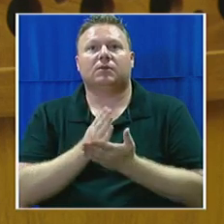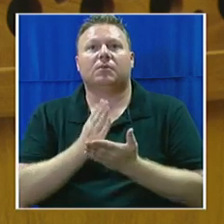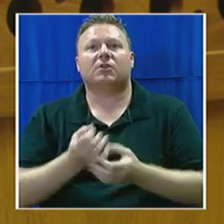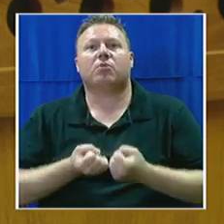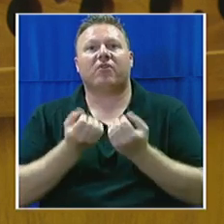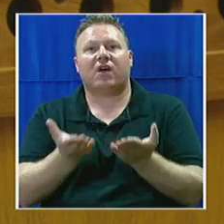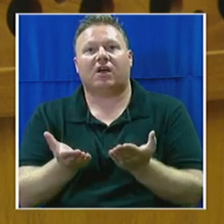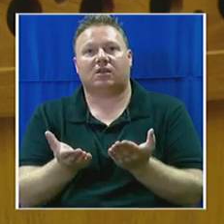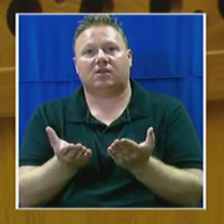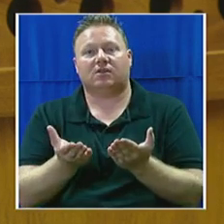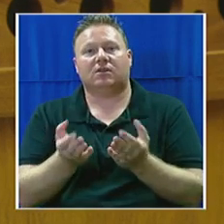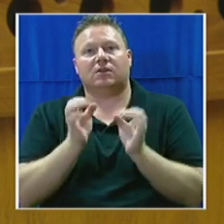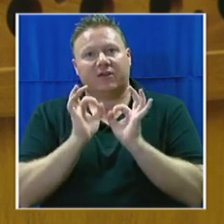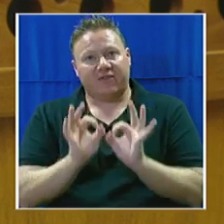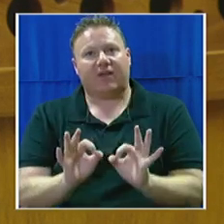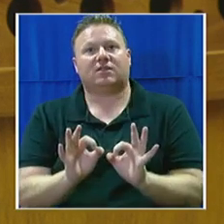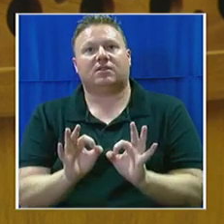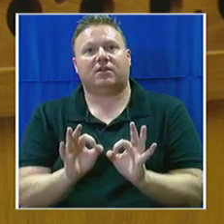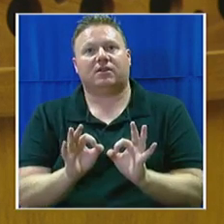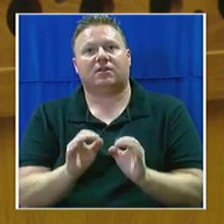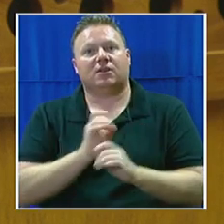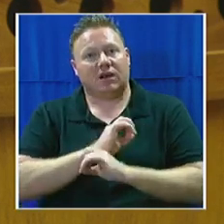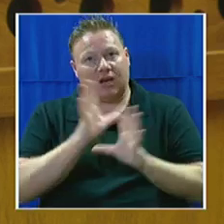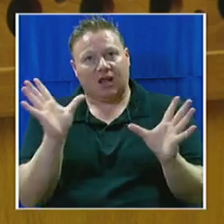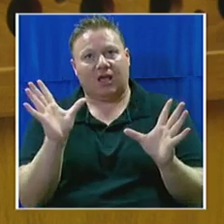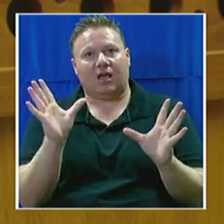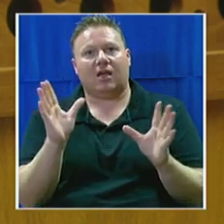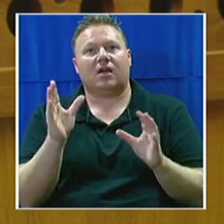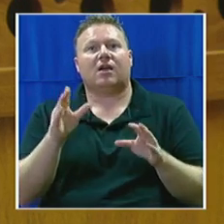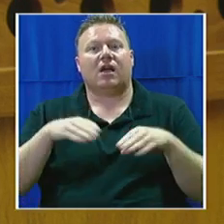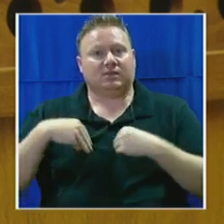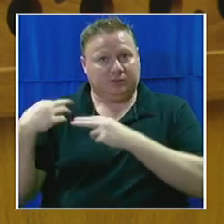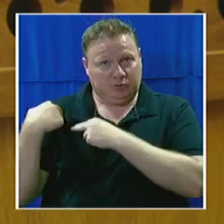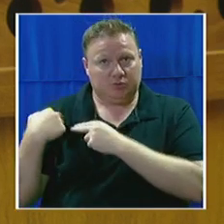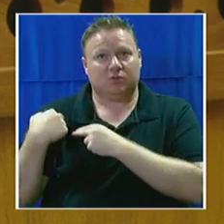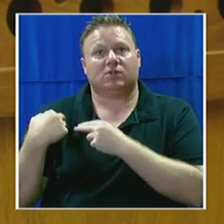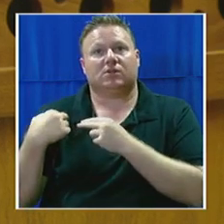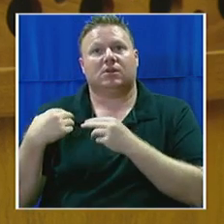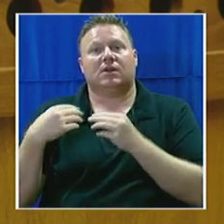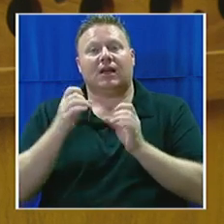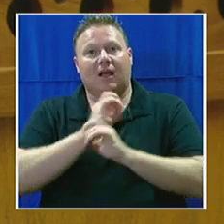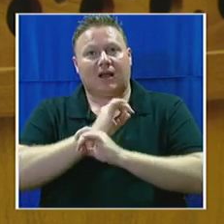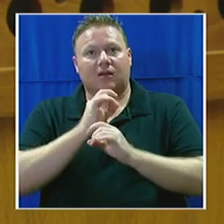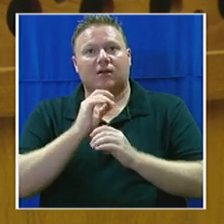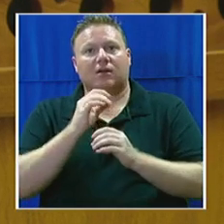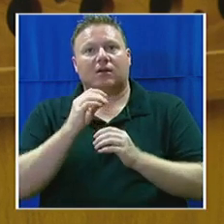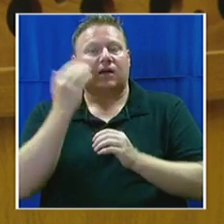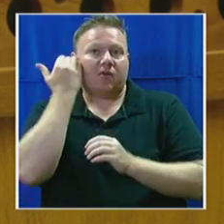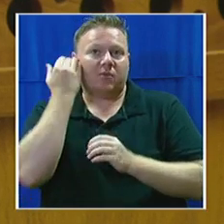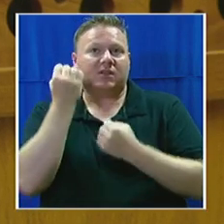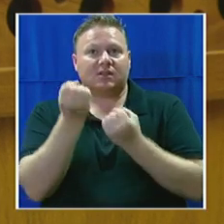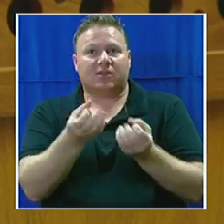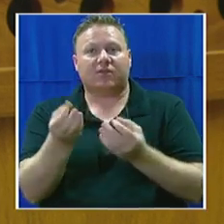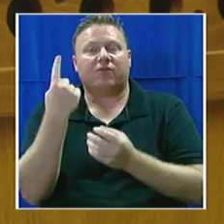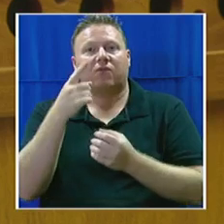provide effective, transparent, accountable, and coherent government for the Republic